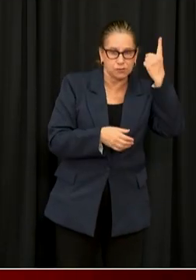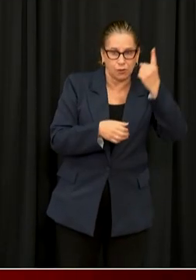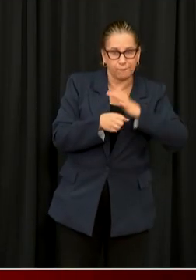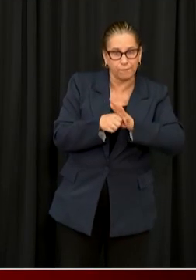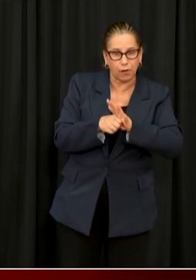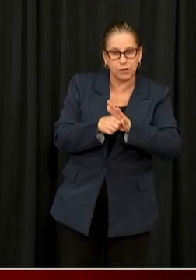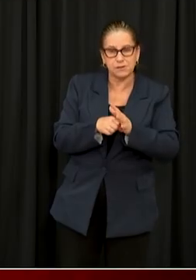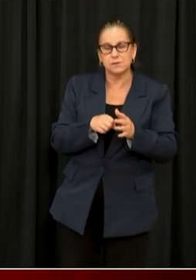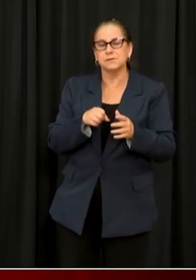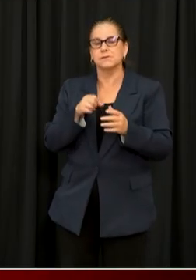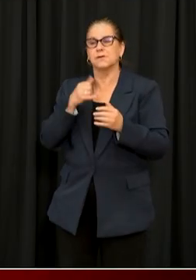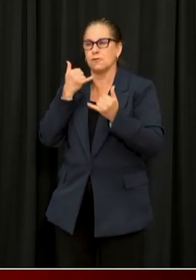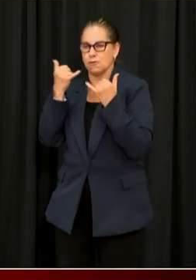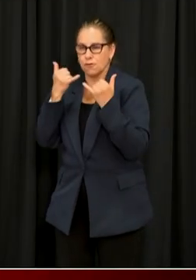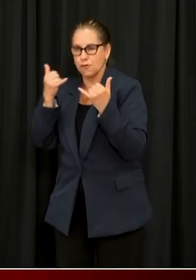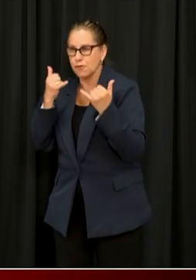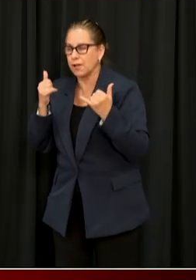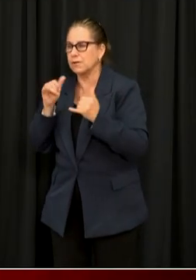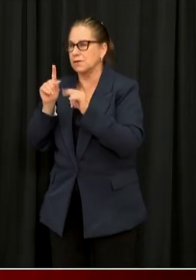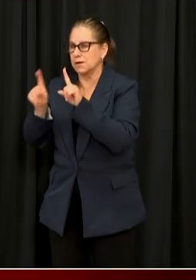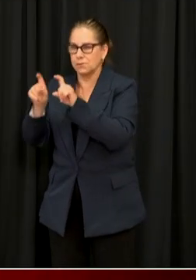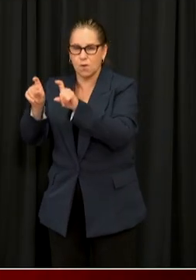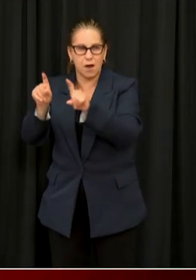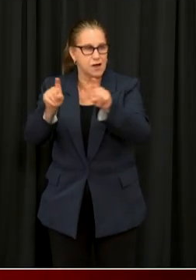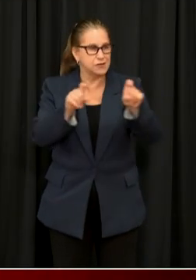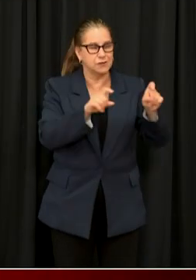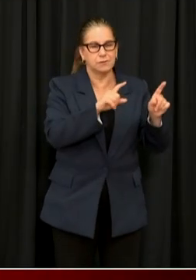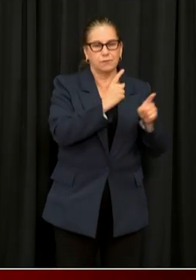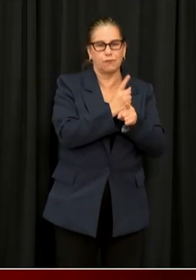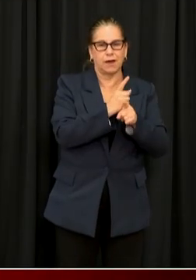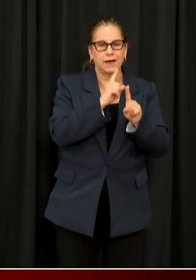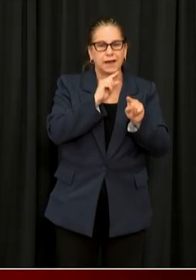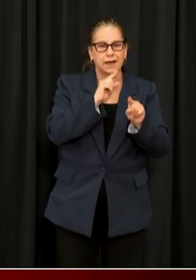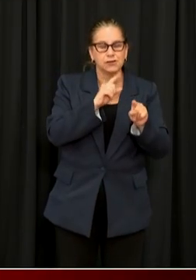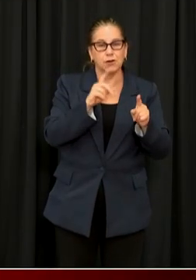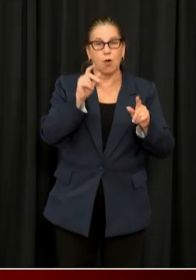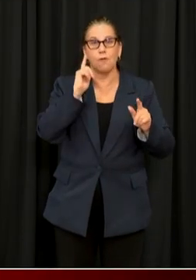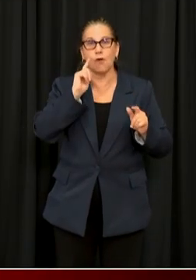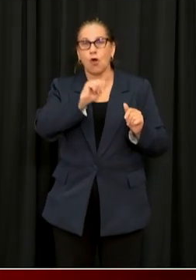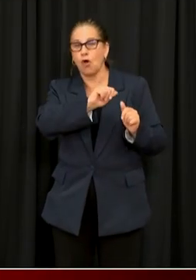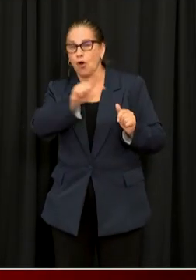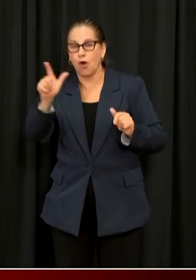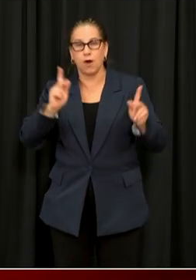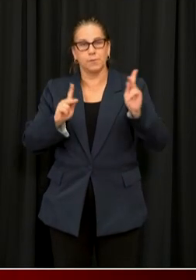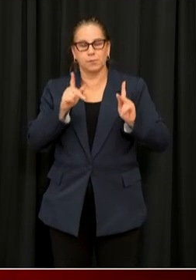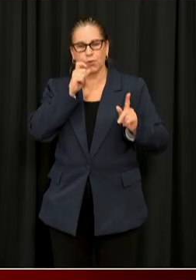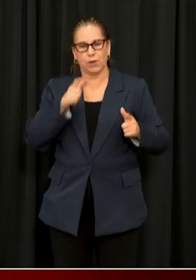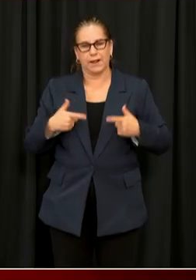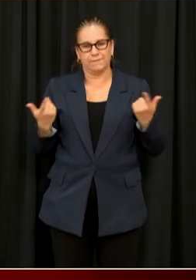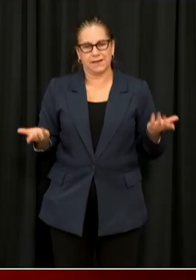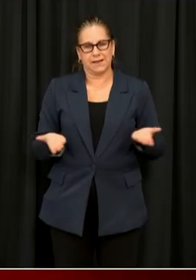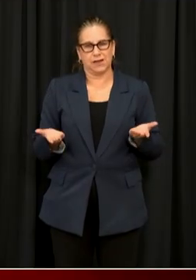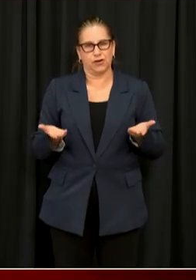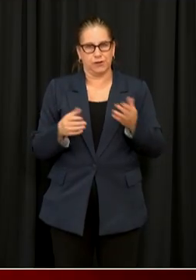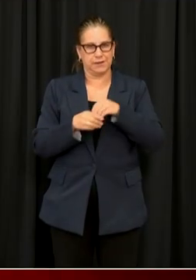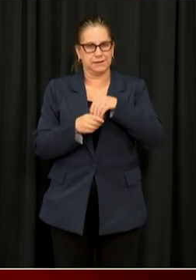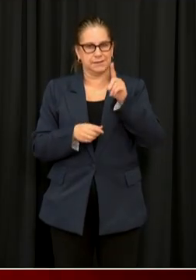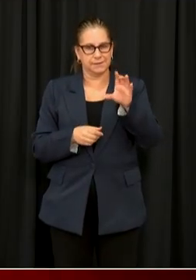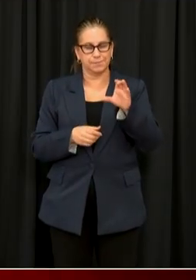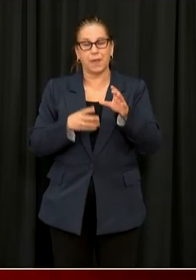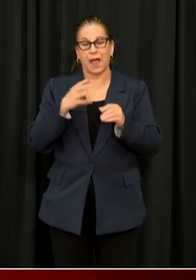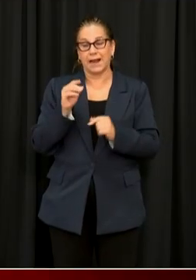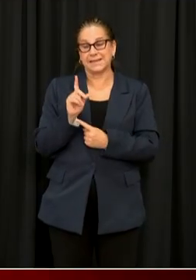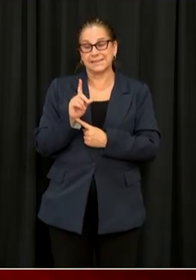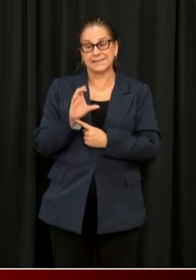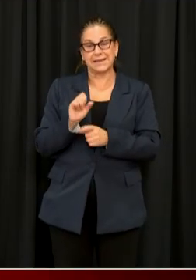resident questions. So all DC government employees will take a portion of that online training by June